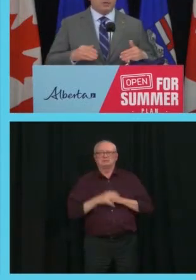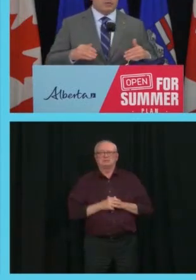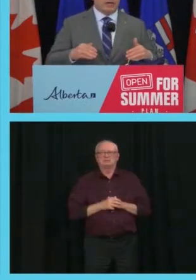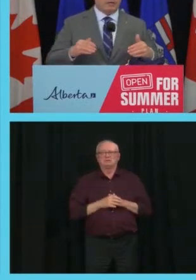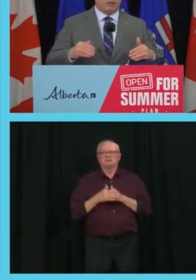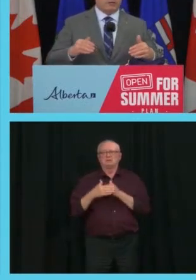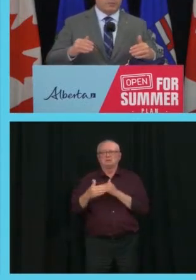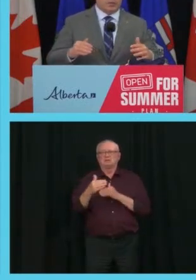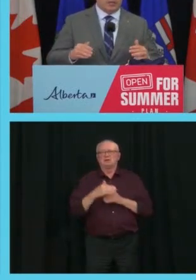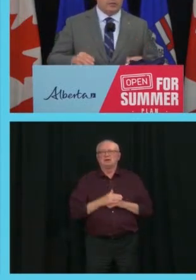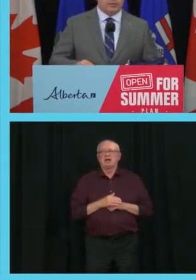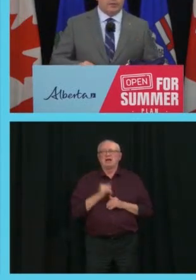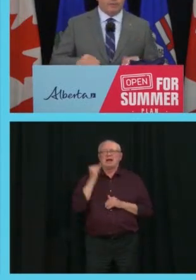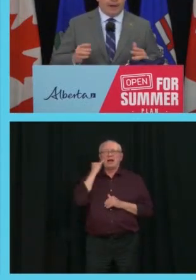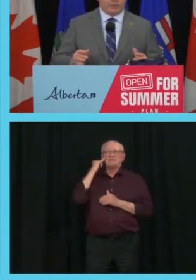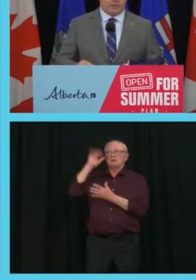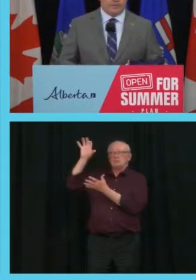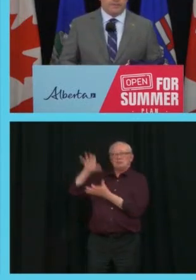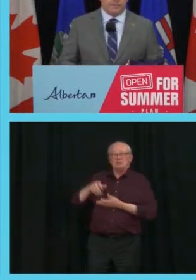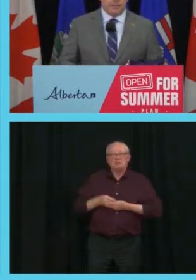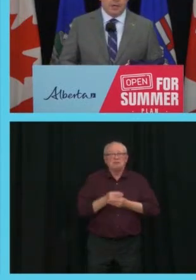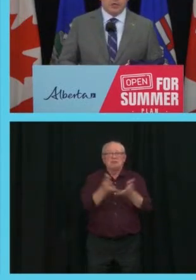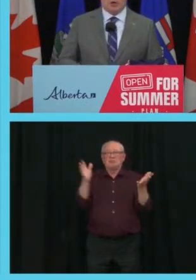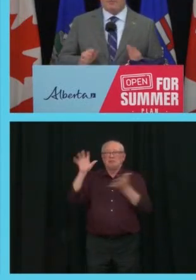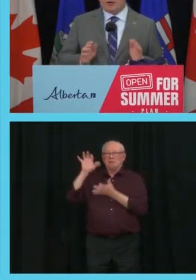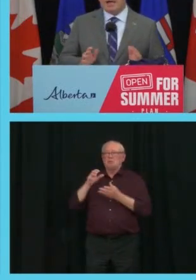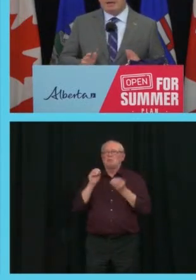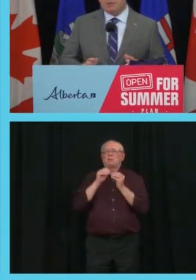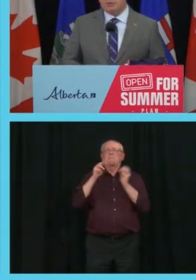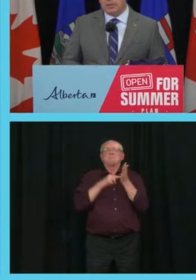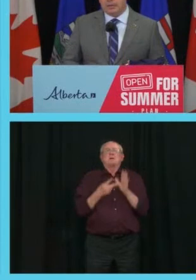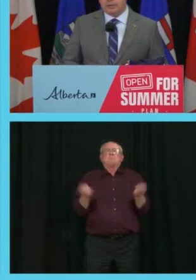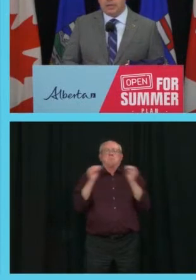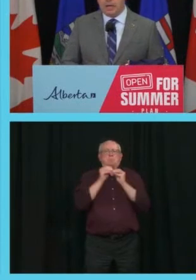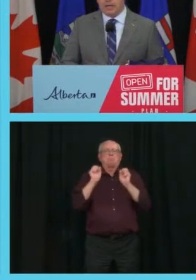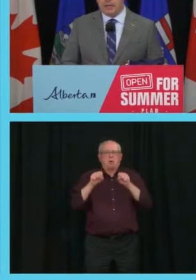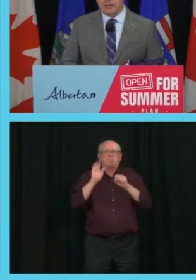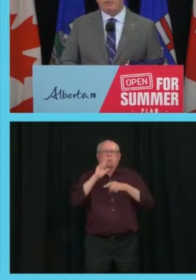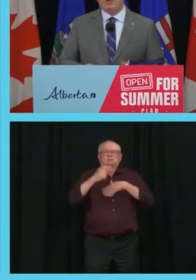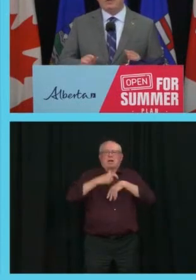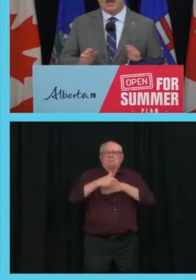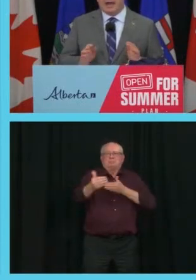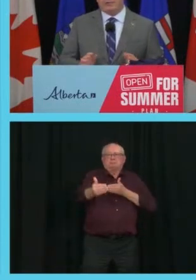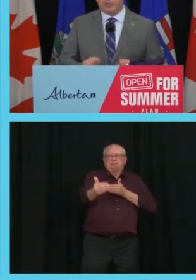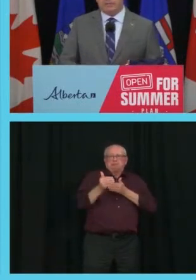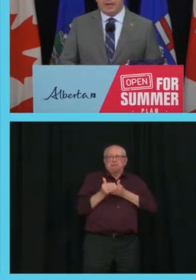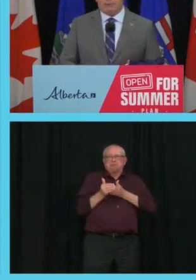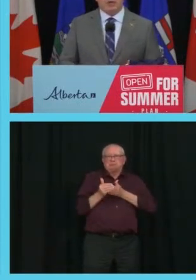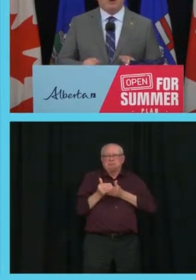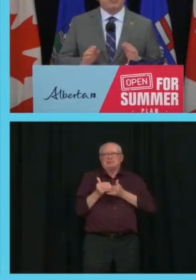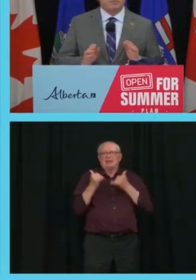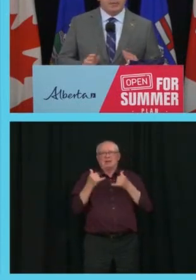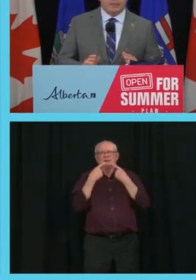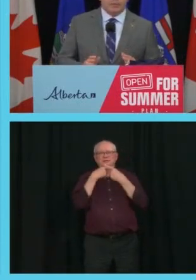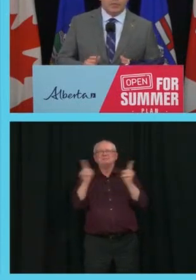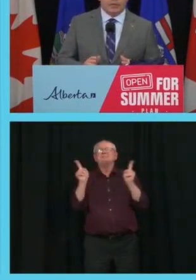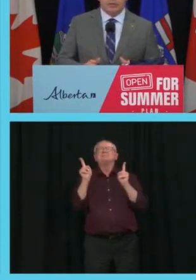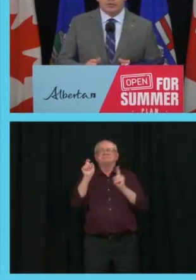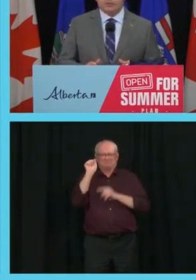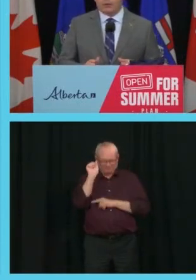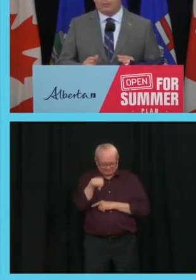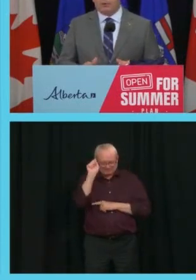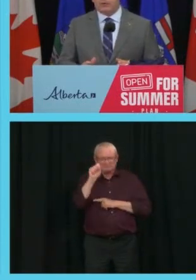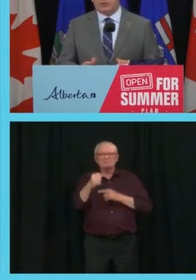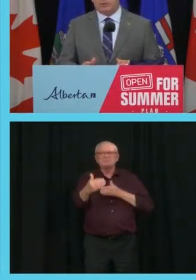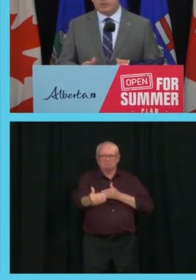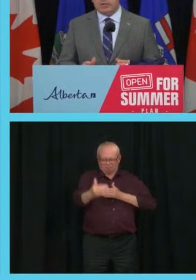more second dose bookings faster. So I'm very happy to announce today that we have achieved that, and we are speeding up the second